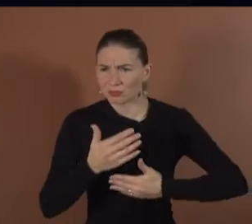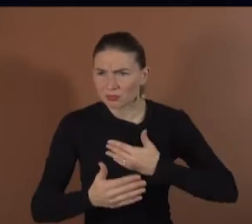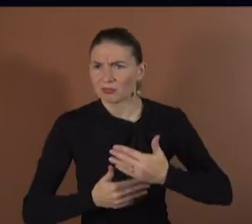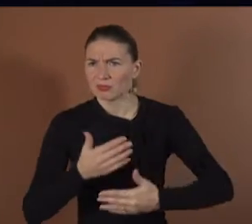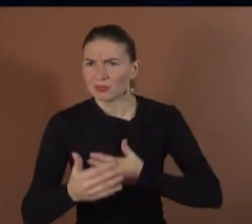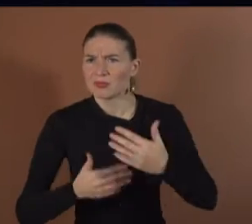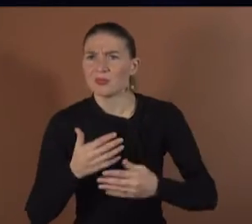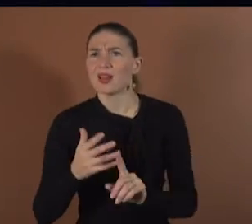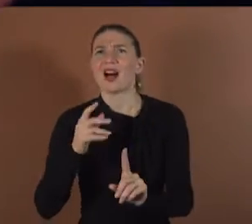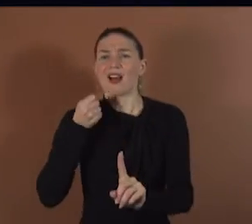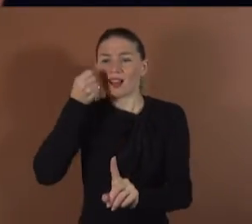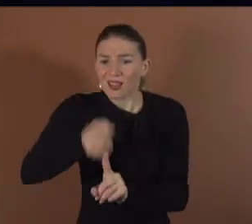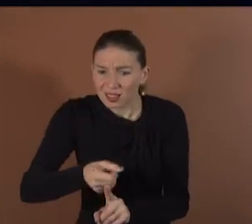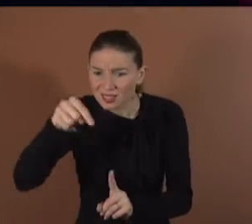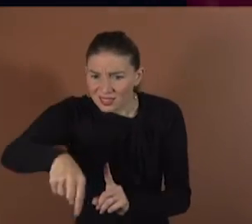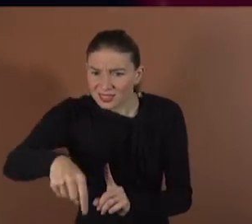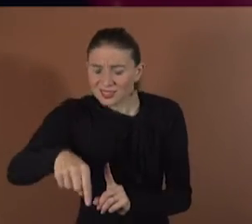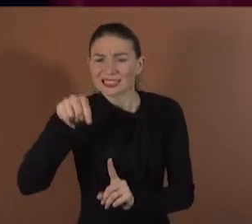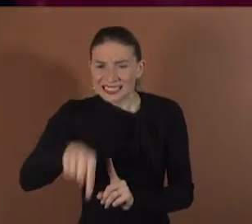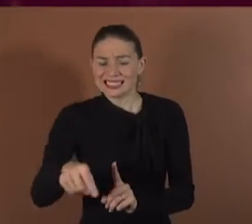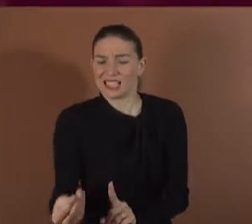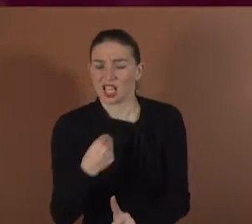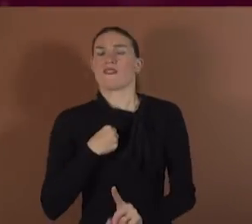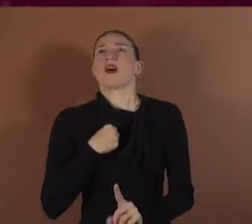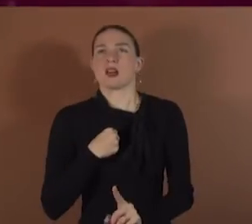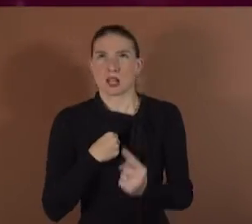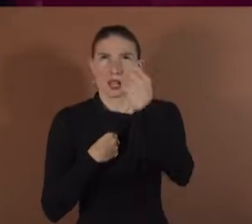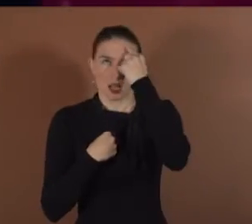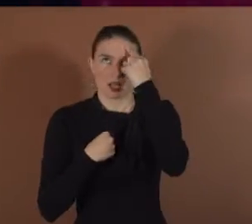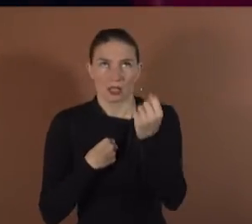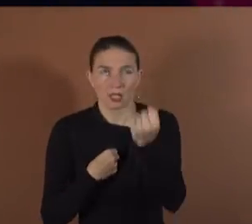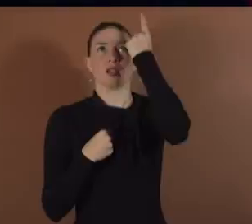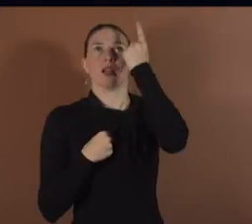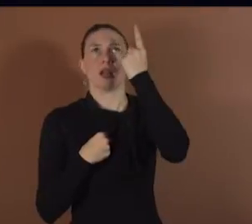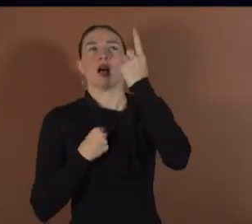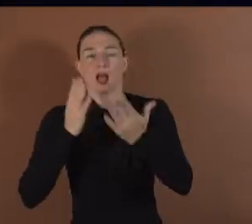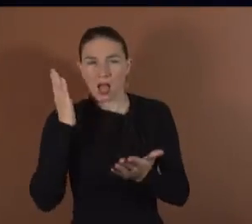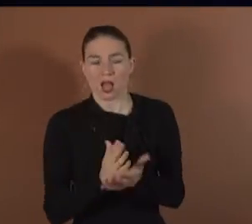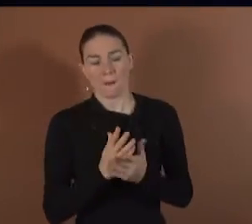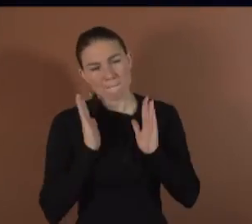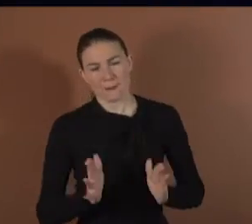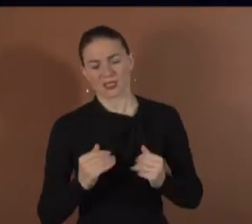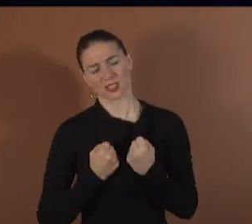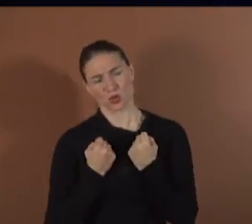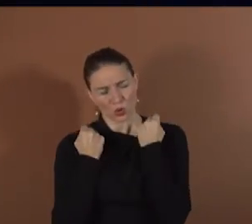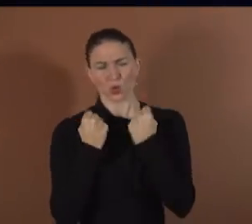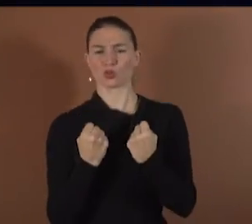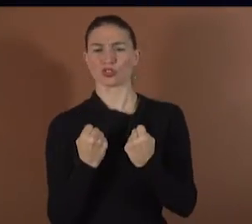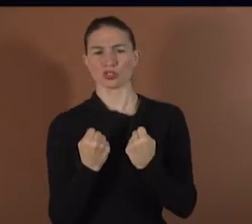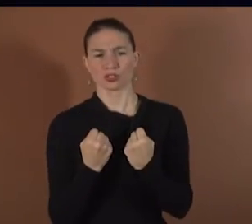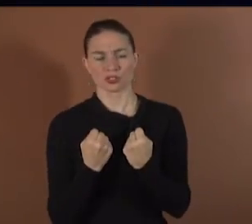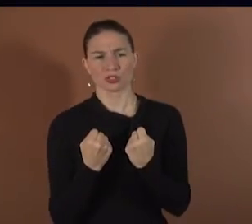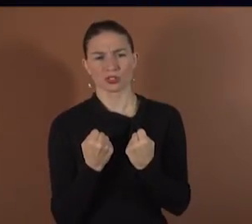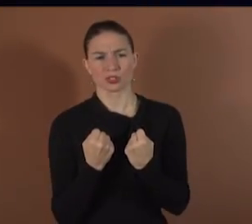courage. And to be able to actually have a sense of courage means that you actually have to believe that, in